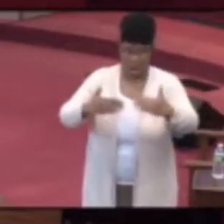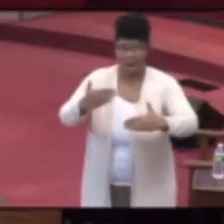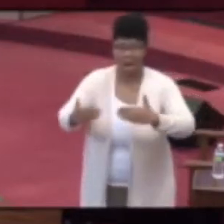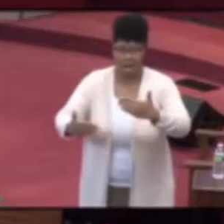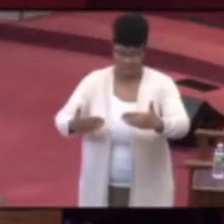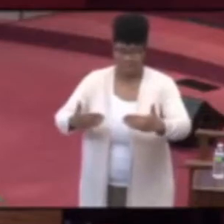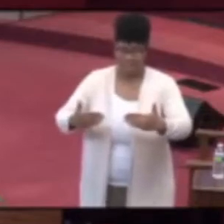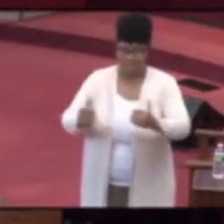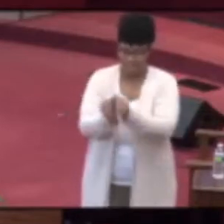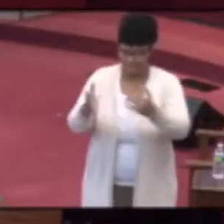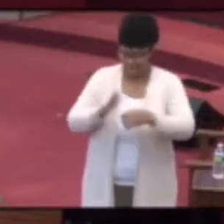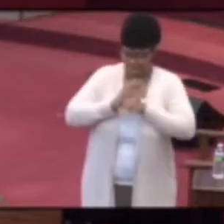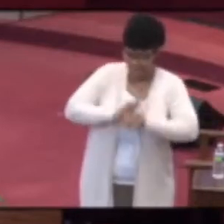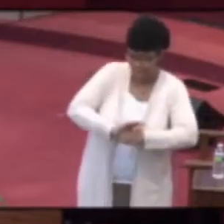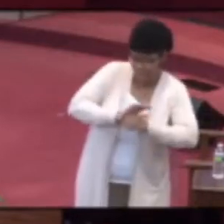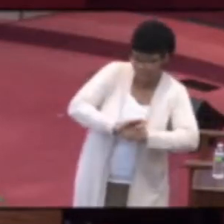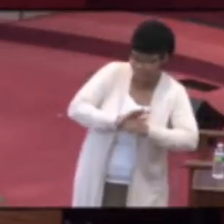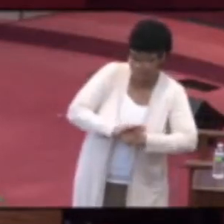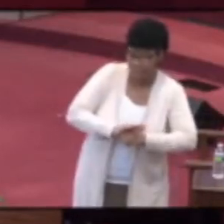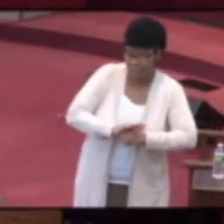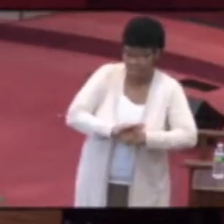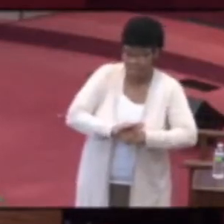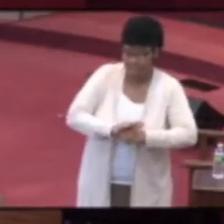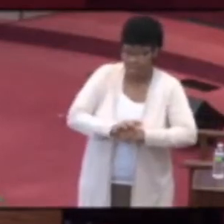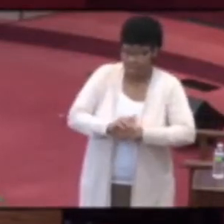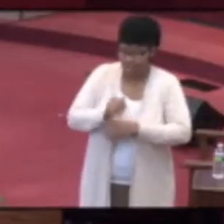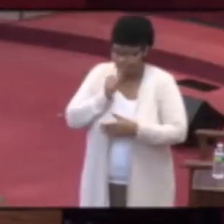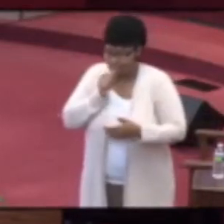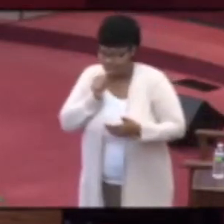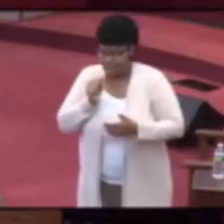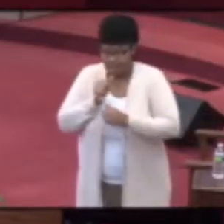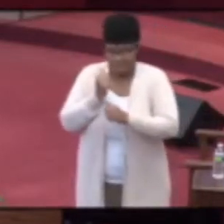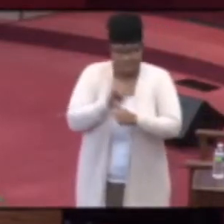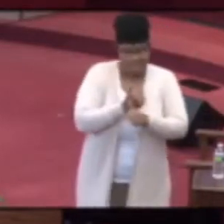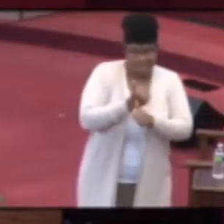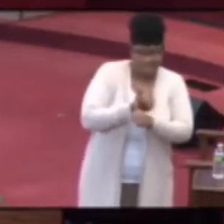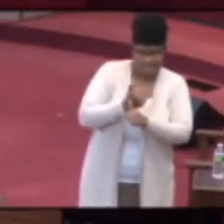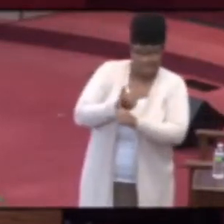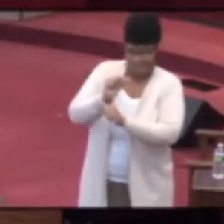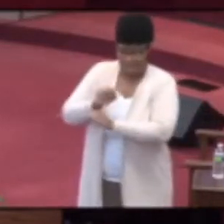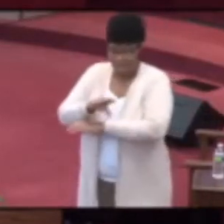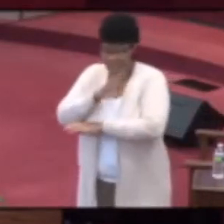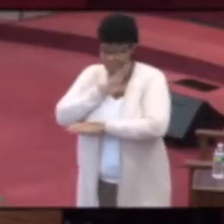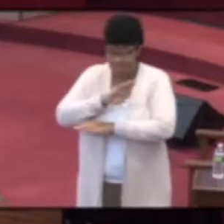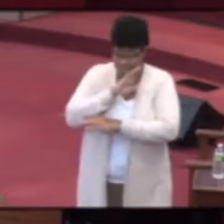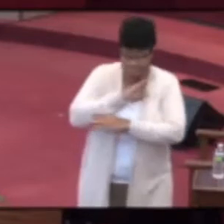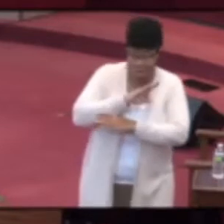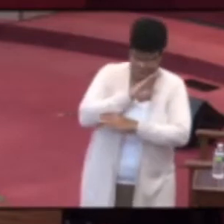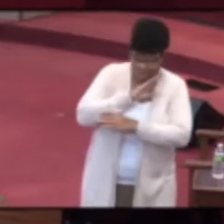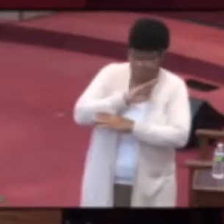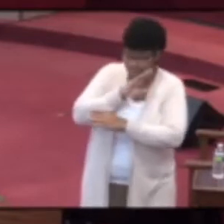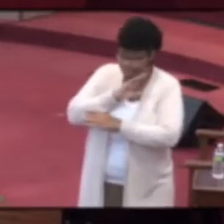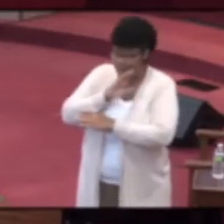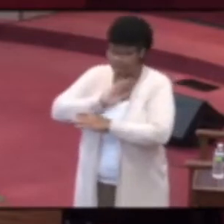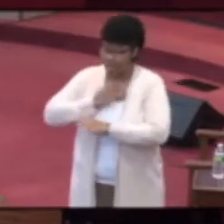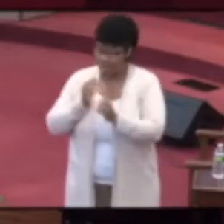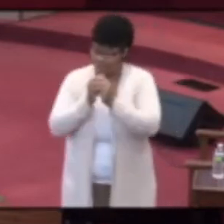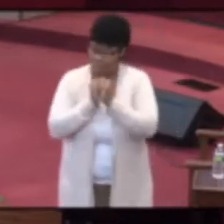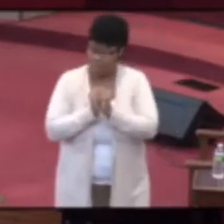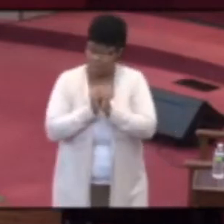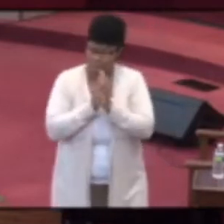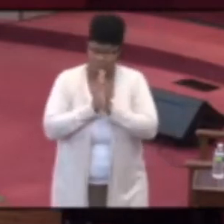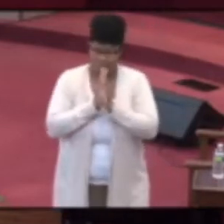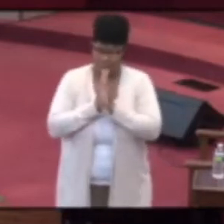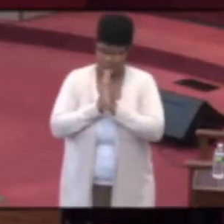and stressless engagement. Secretly, every one of us can be frustrated in and through our prayer lives